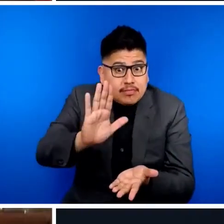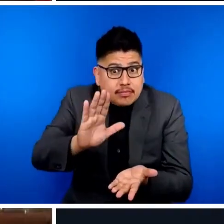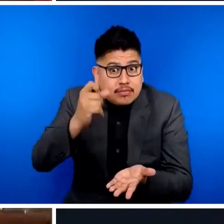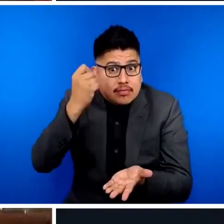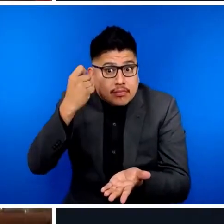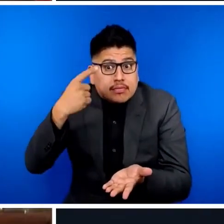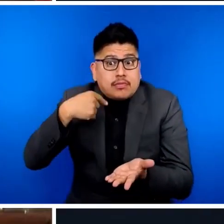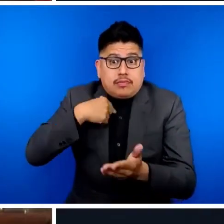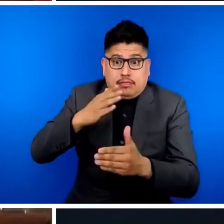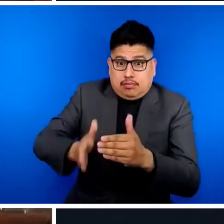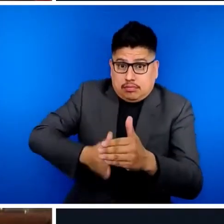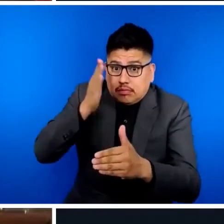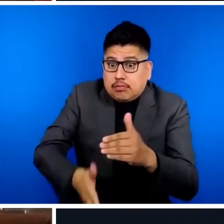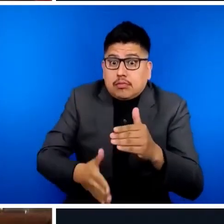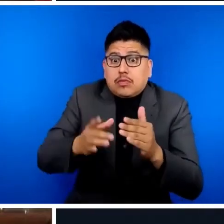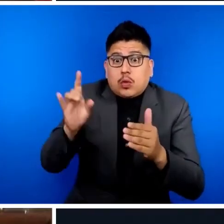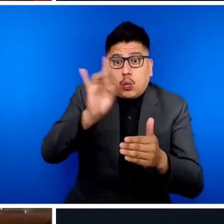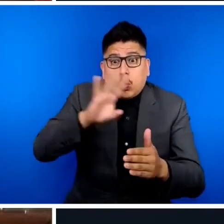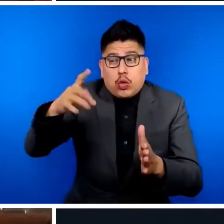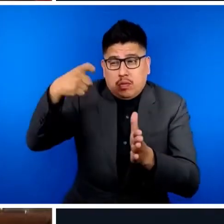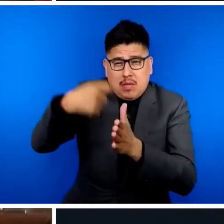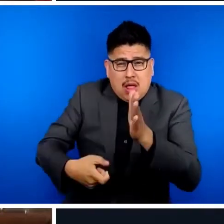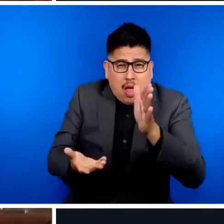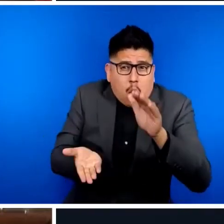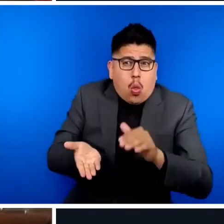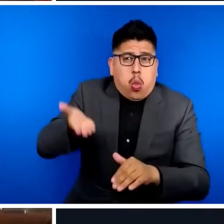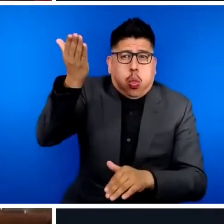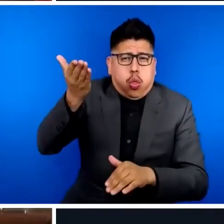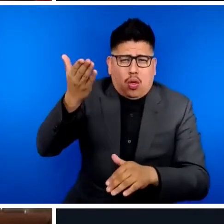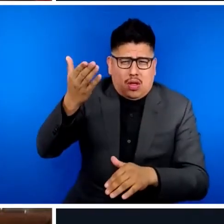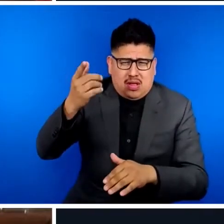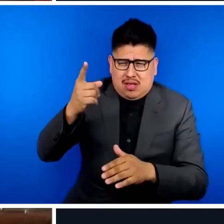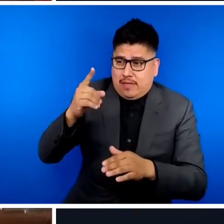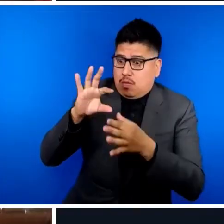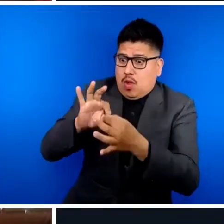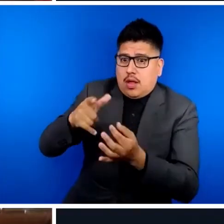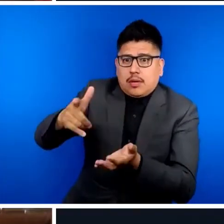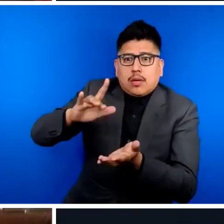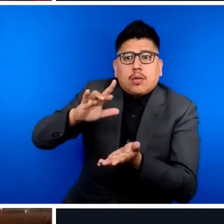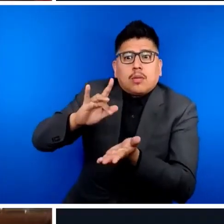inflated cost of prescription drugs like has never happened before.